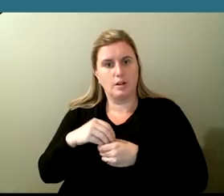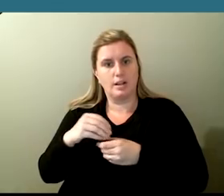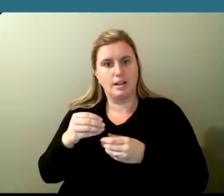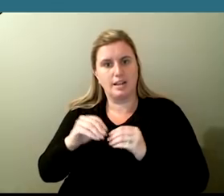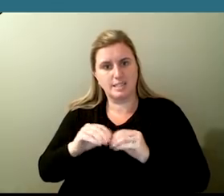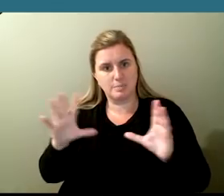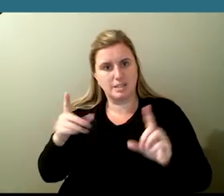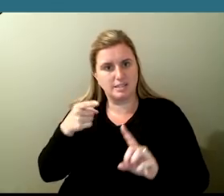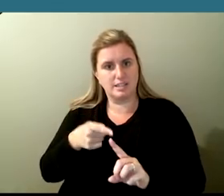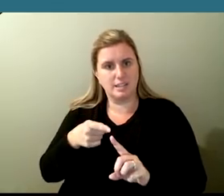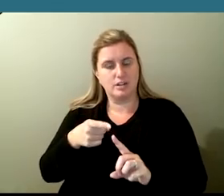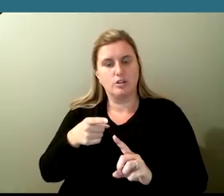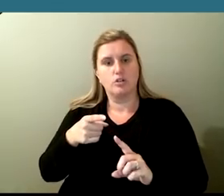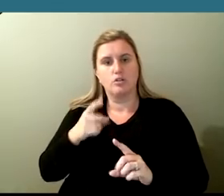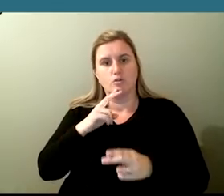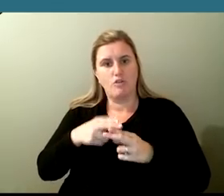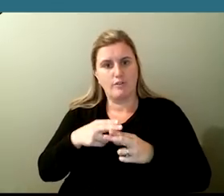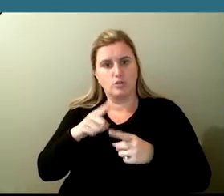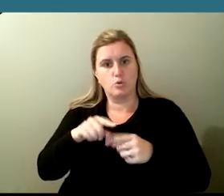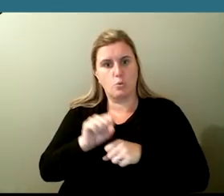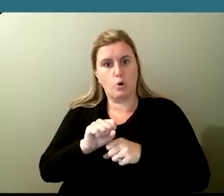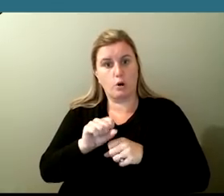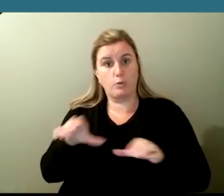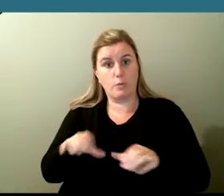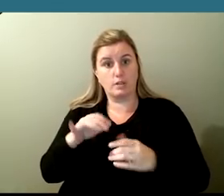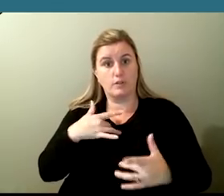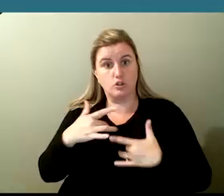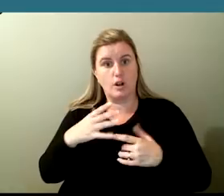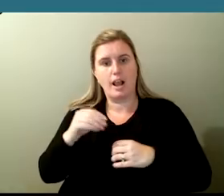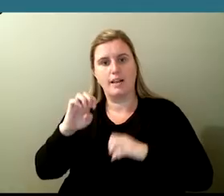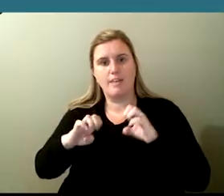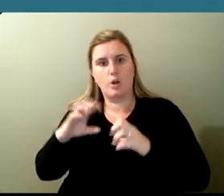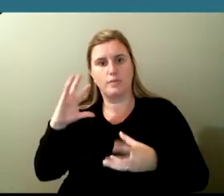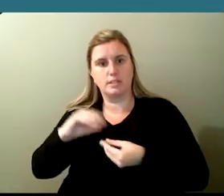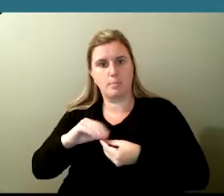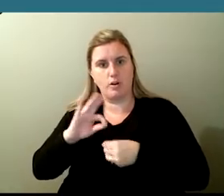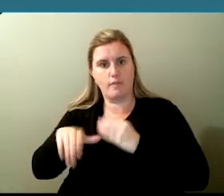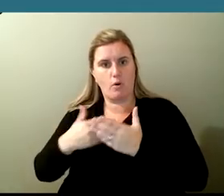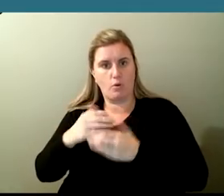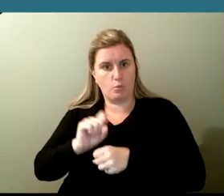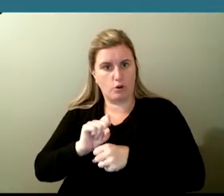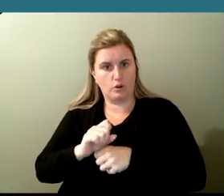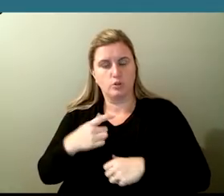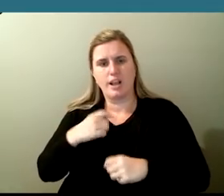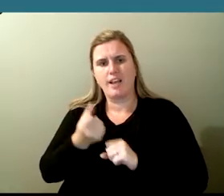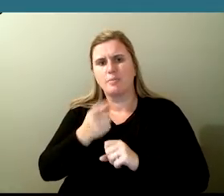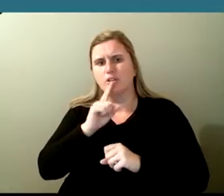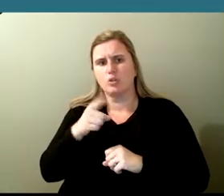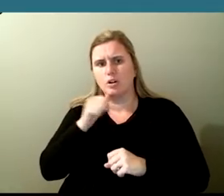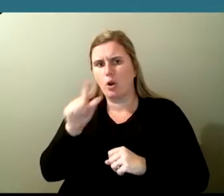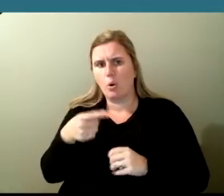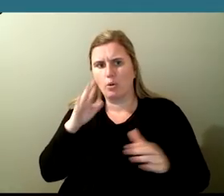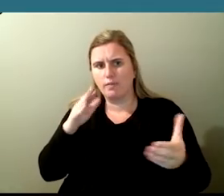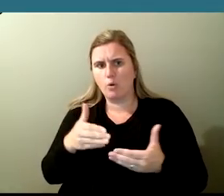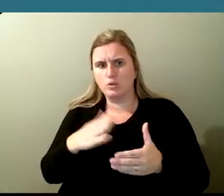explicit reference to the work performance of concern plus an evaluative summary of the work. So we have to make sure that we not only